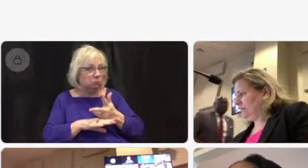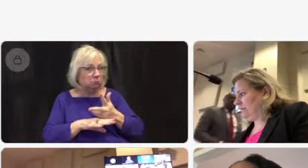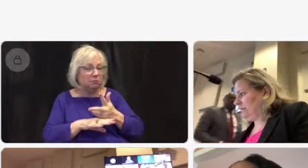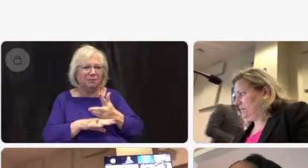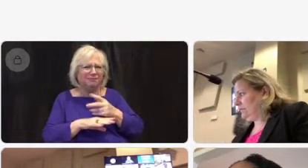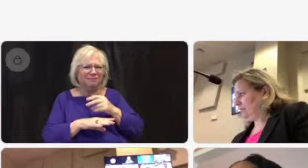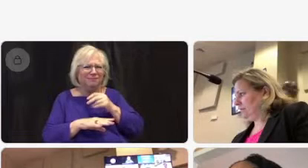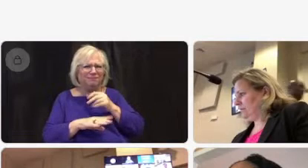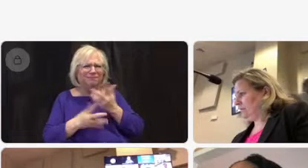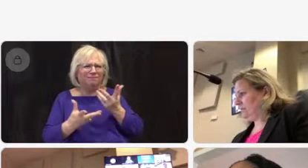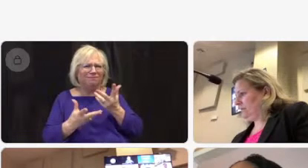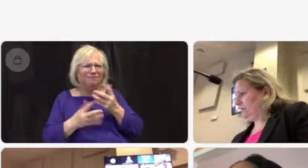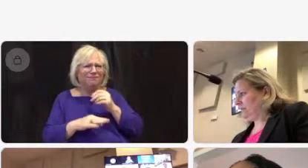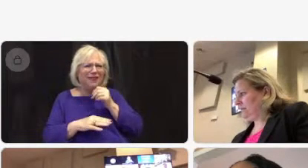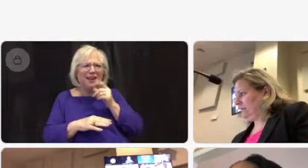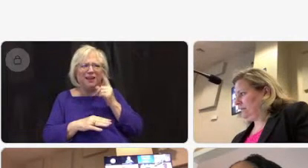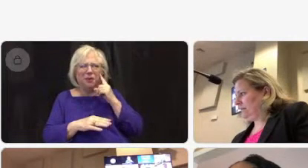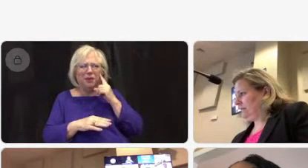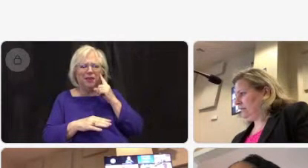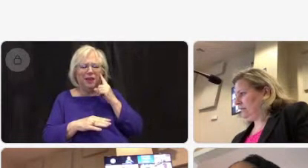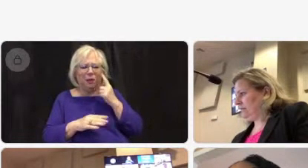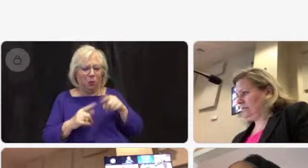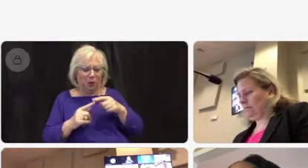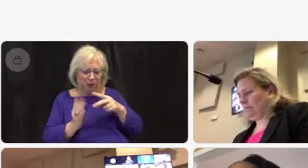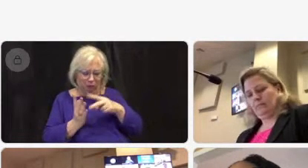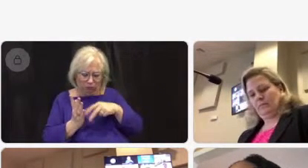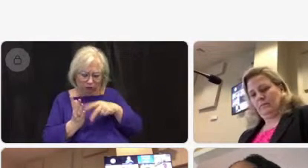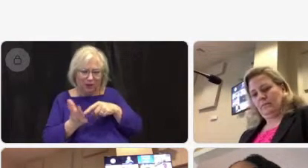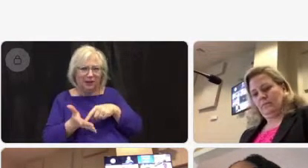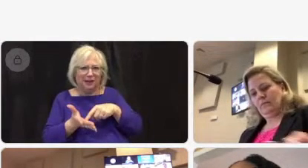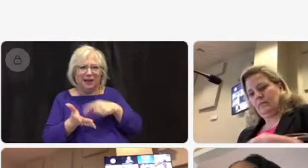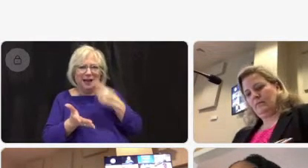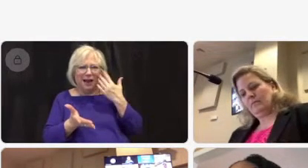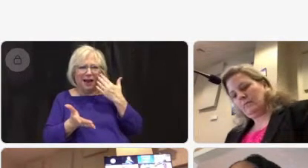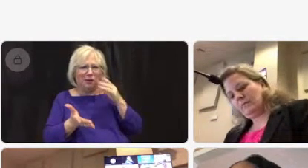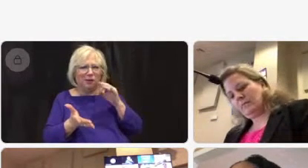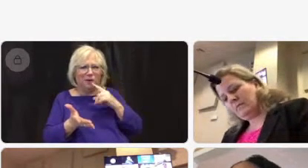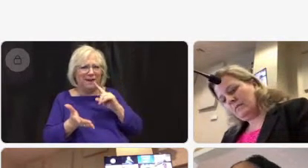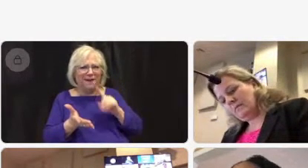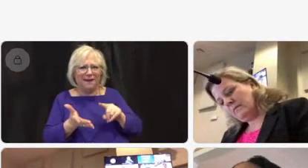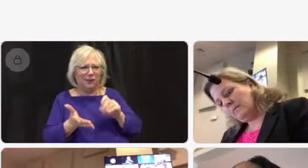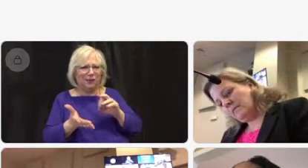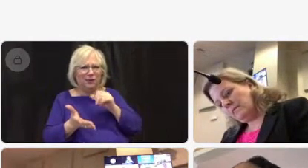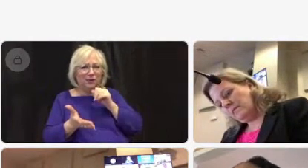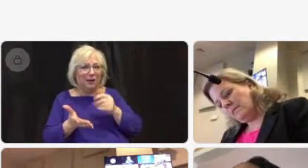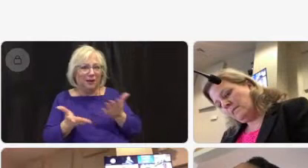I don't think, in reading this, I don't know if it was answered or not.